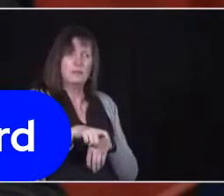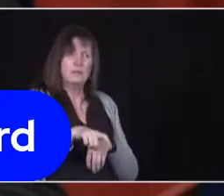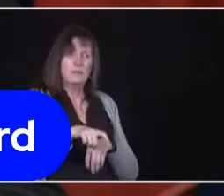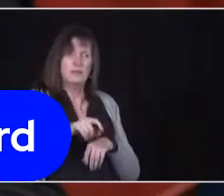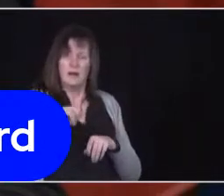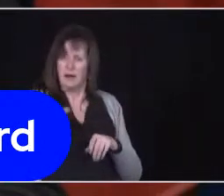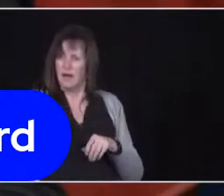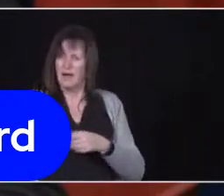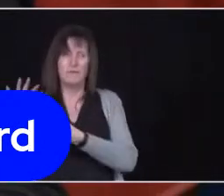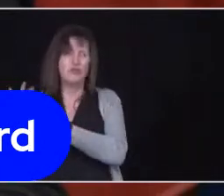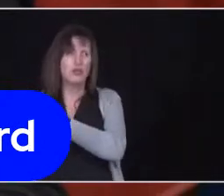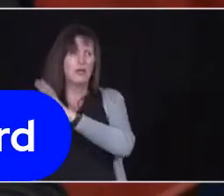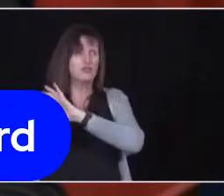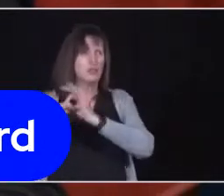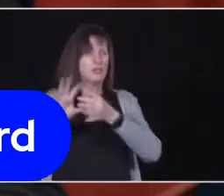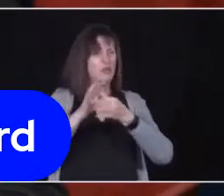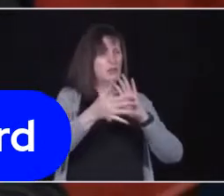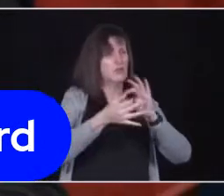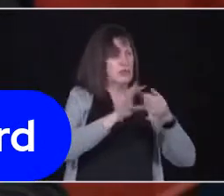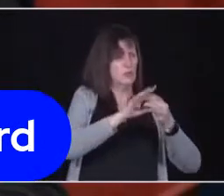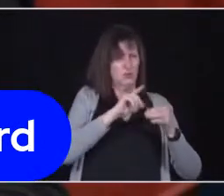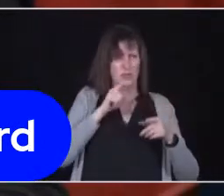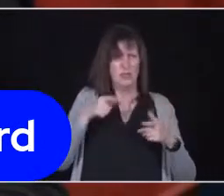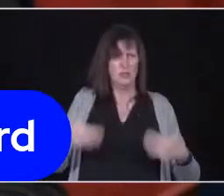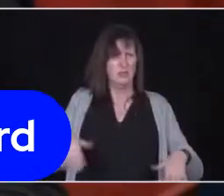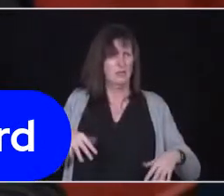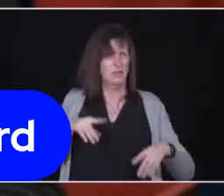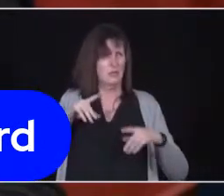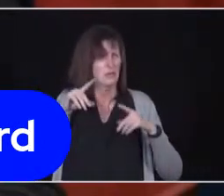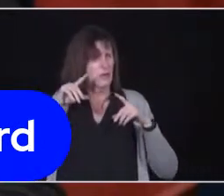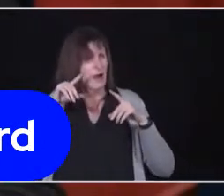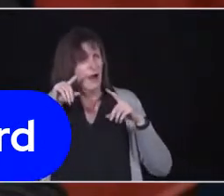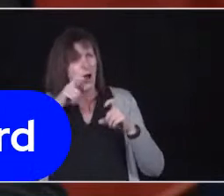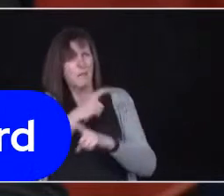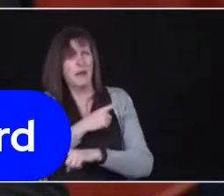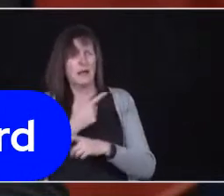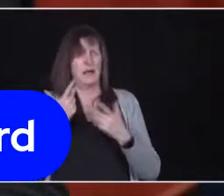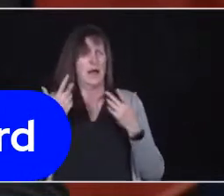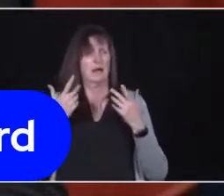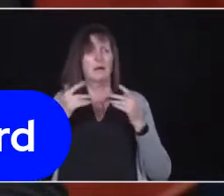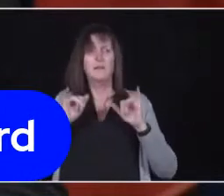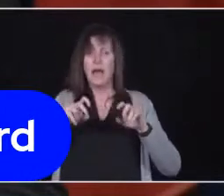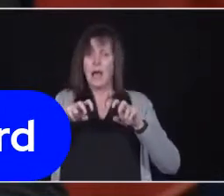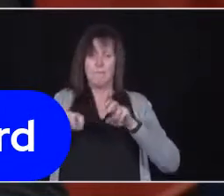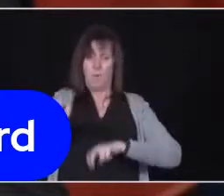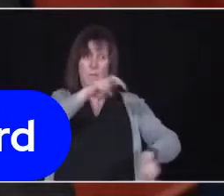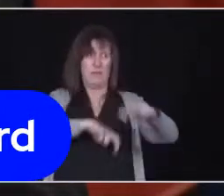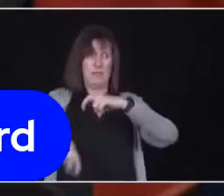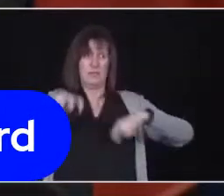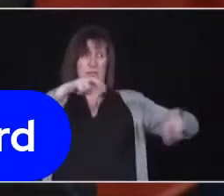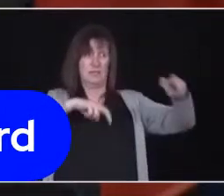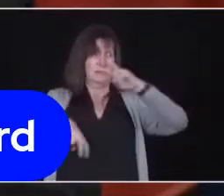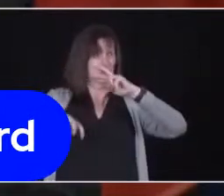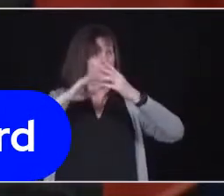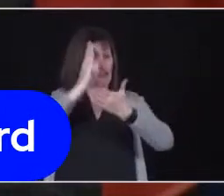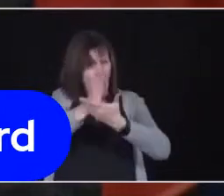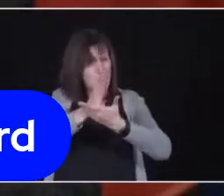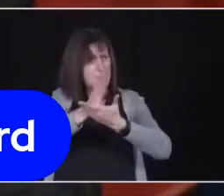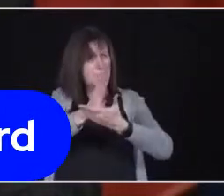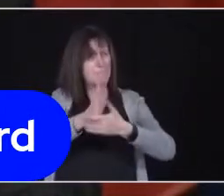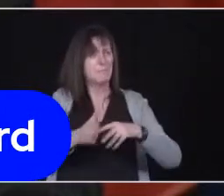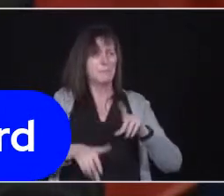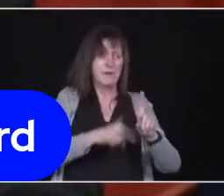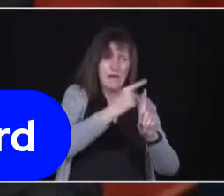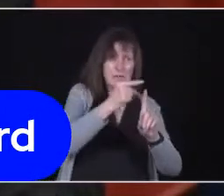stops. We have to make sure that we get the vaccines into people's arms. We need to make sure that we enforce the stay-at-home